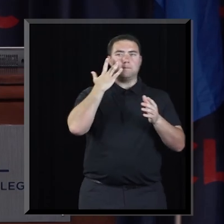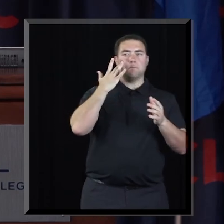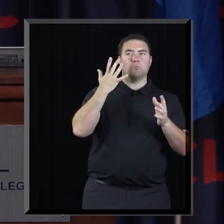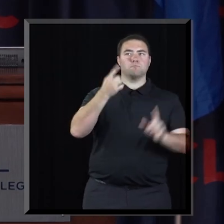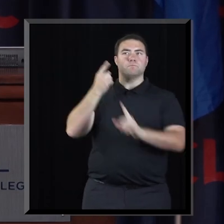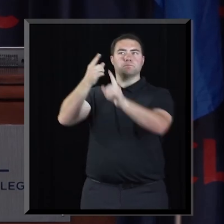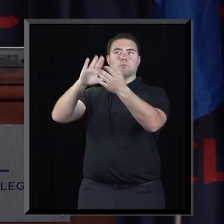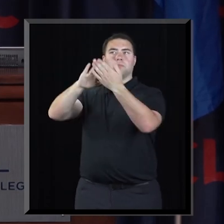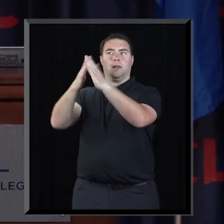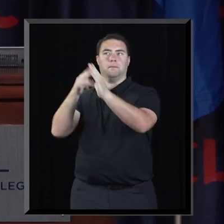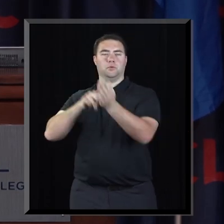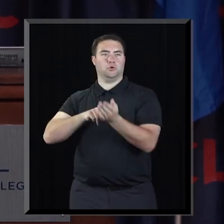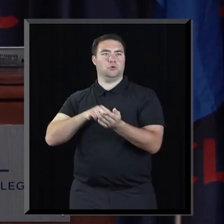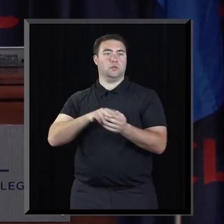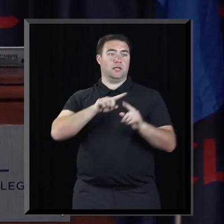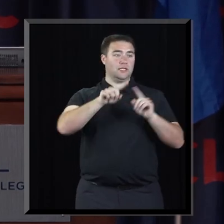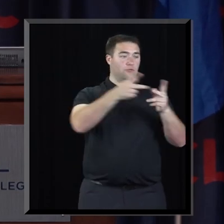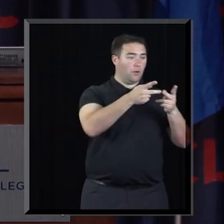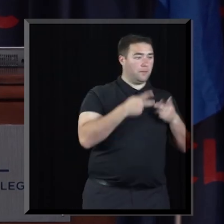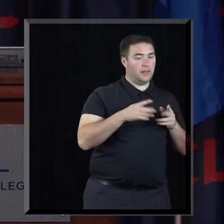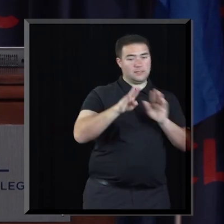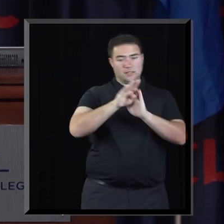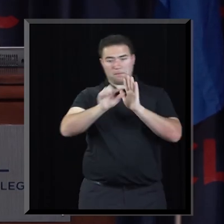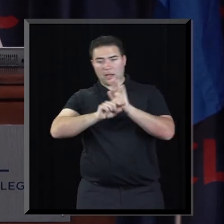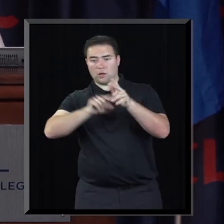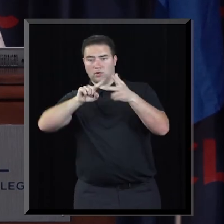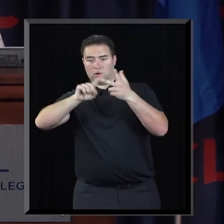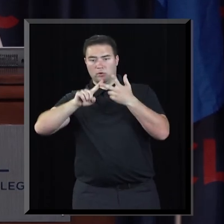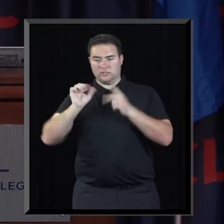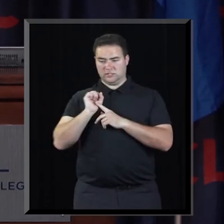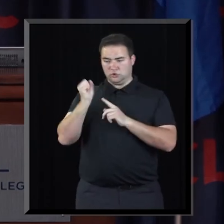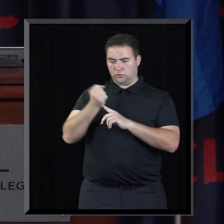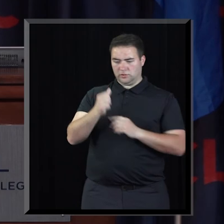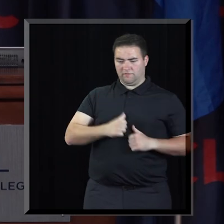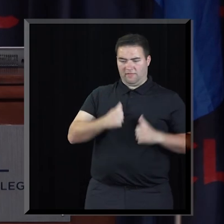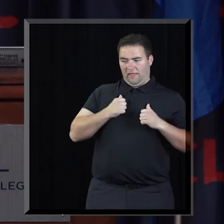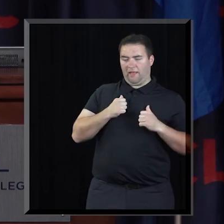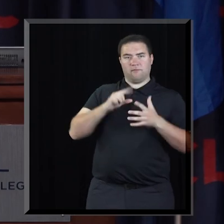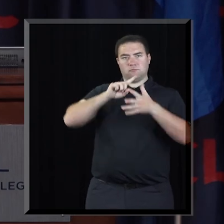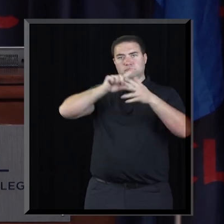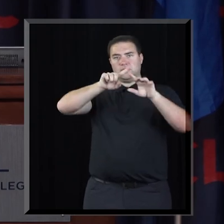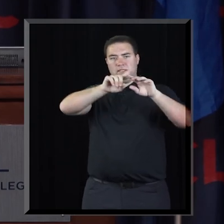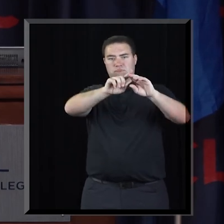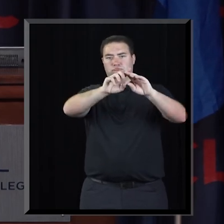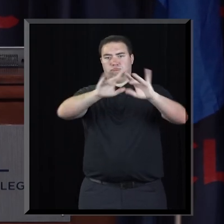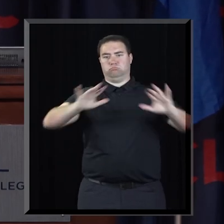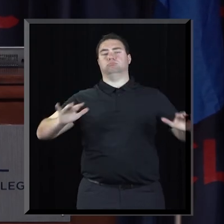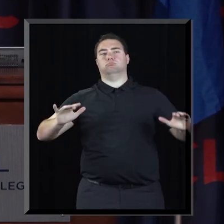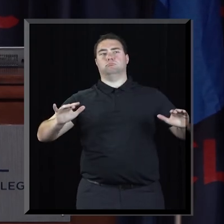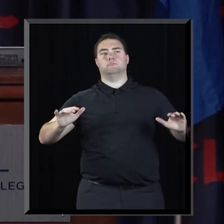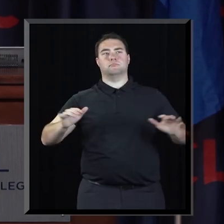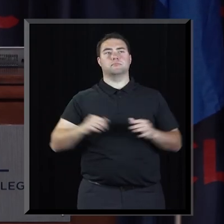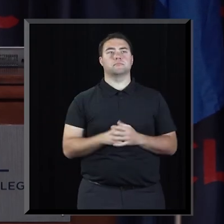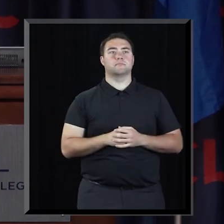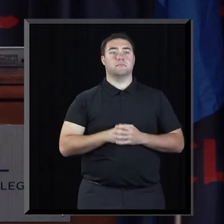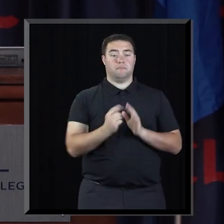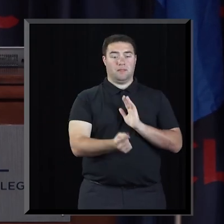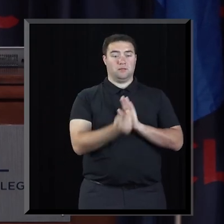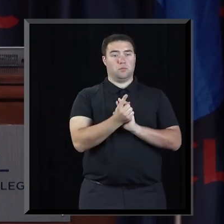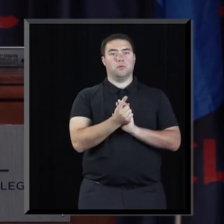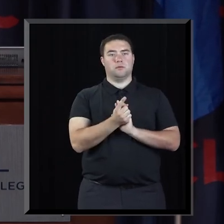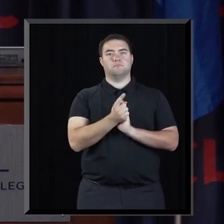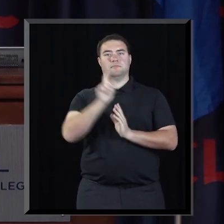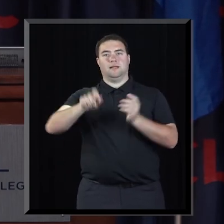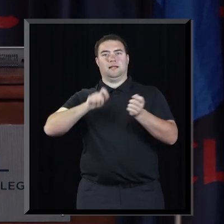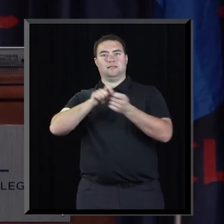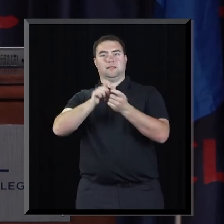We come from different places, backgrounds and are at different phases in our lives. We are, at this moment, exactly where we are meant to